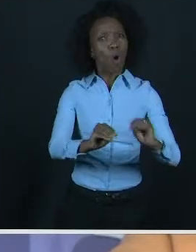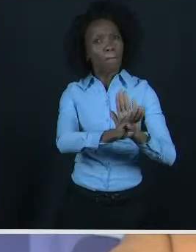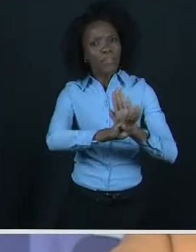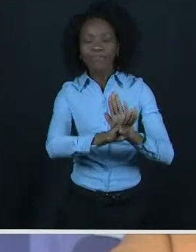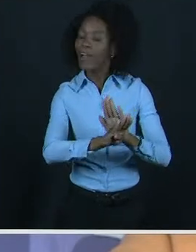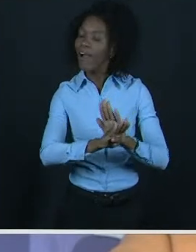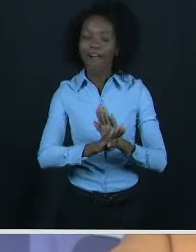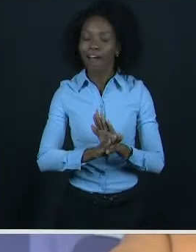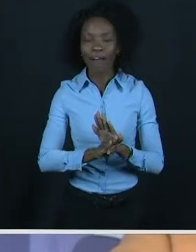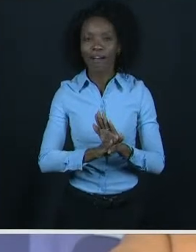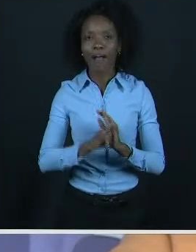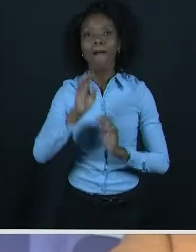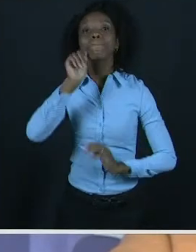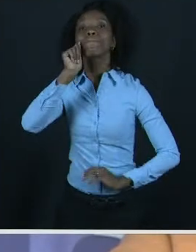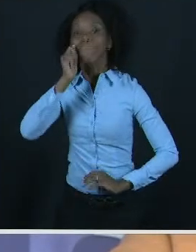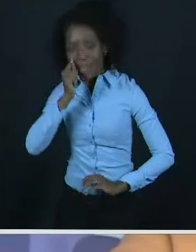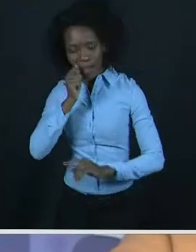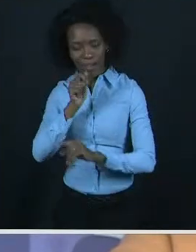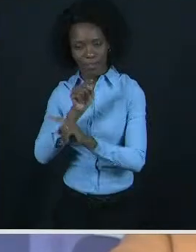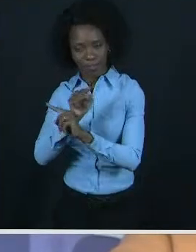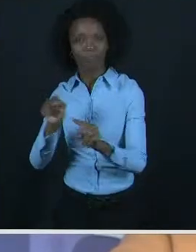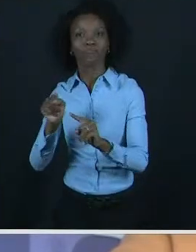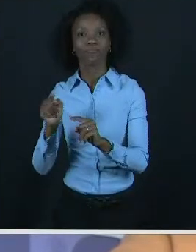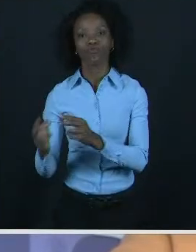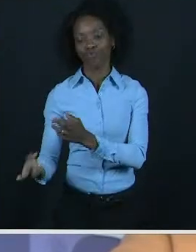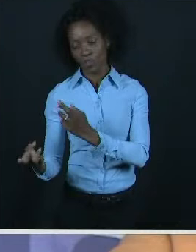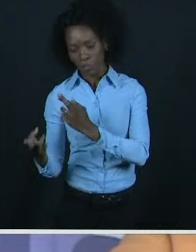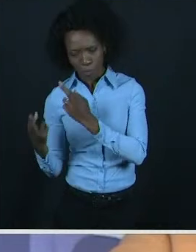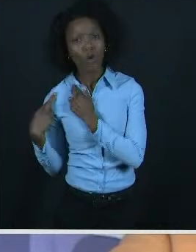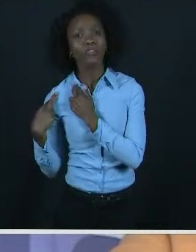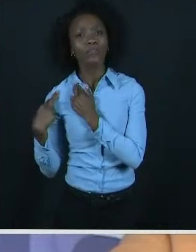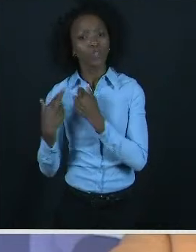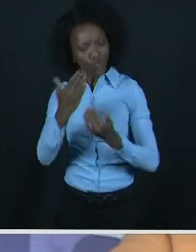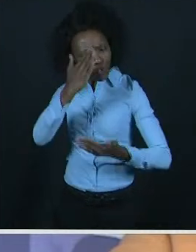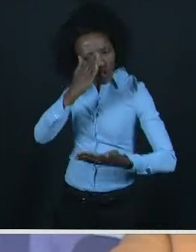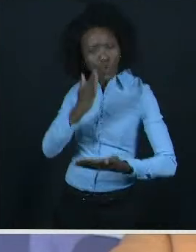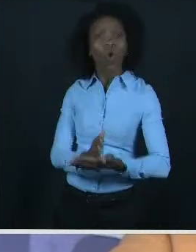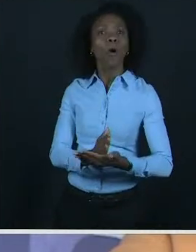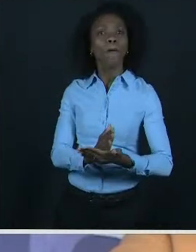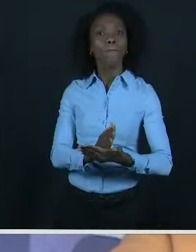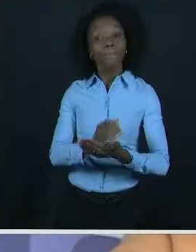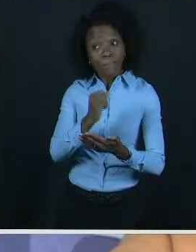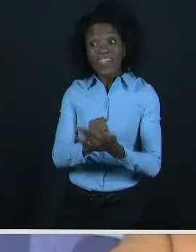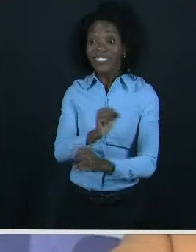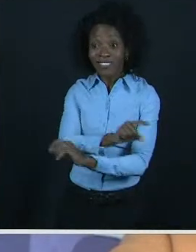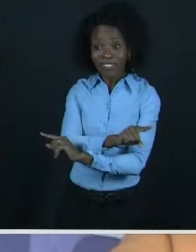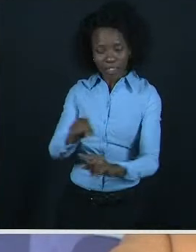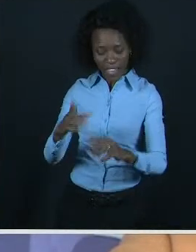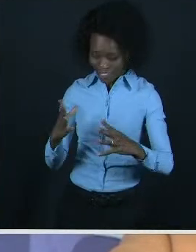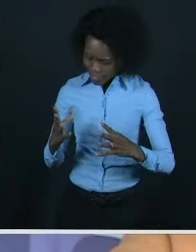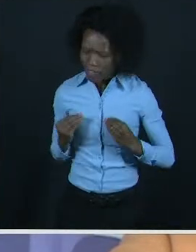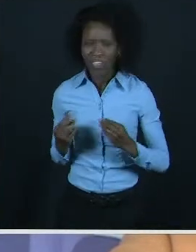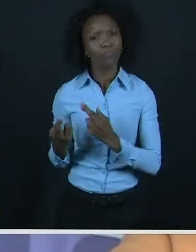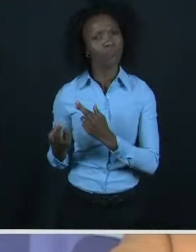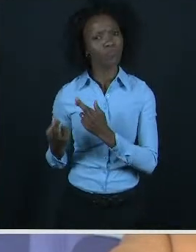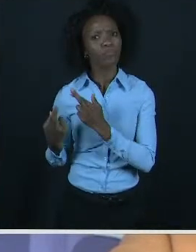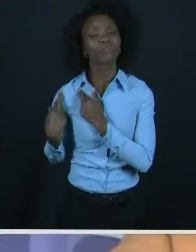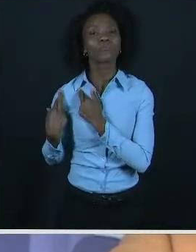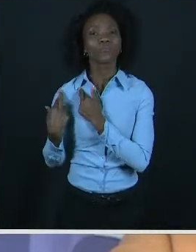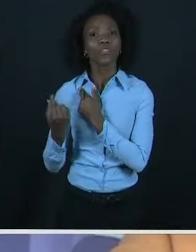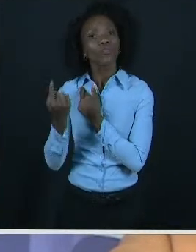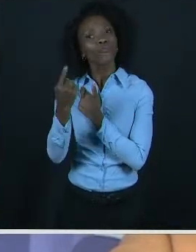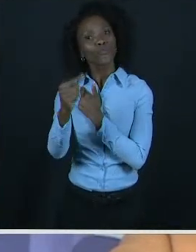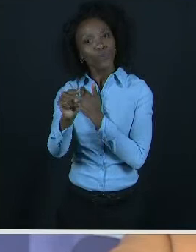is men who are responsible and who must take responsibility to bring